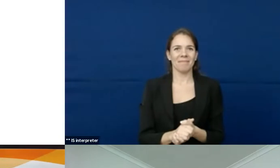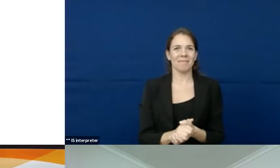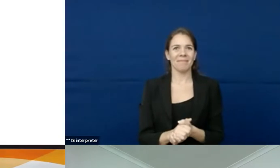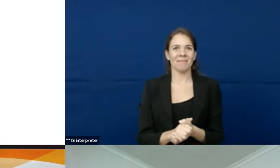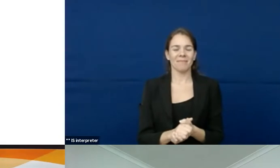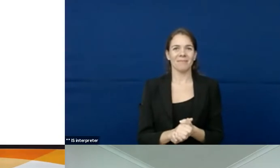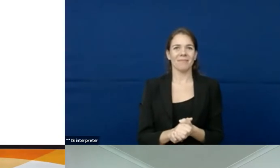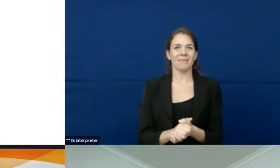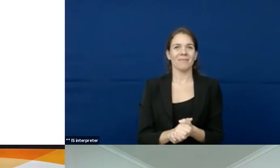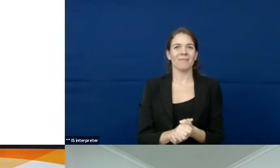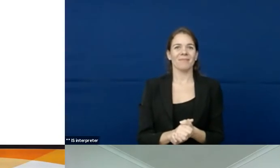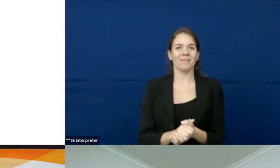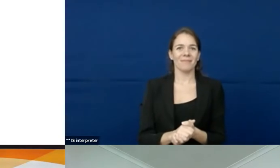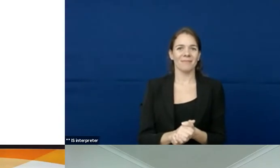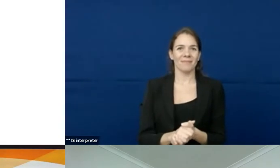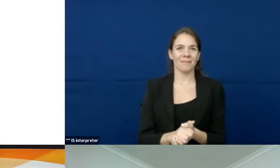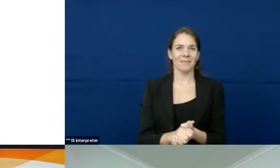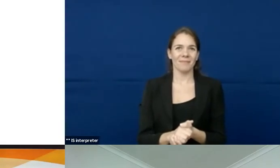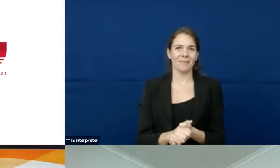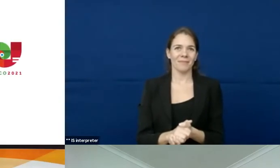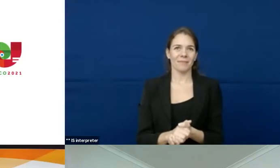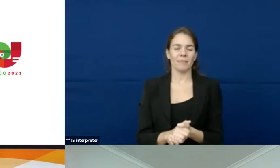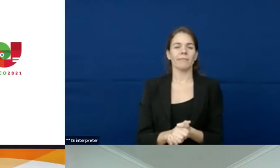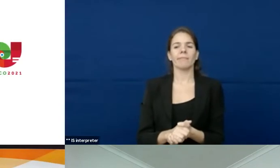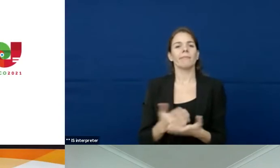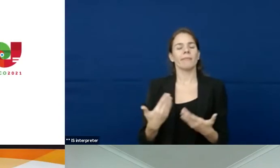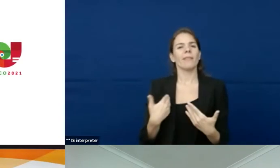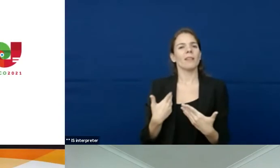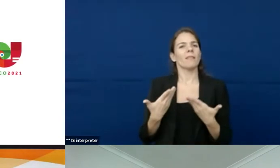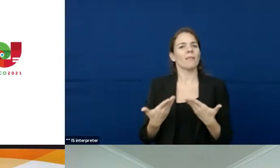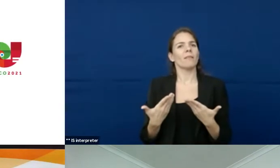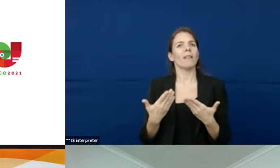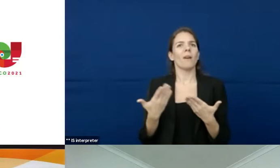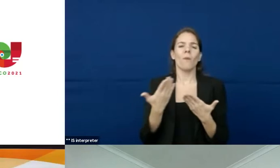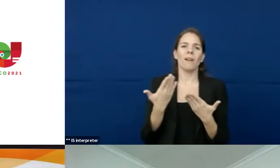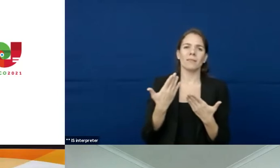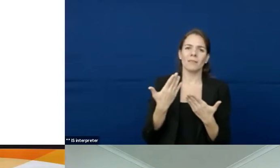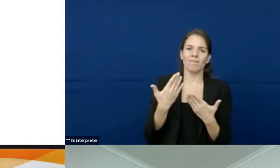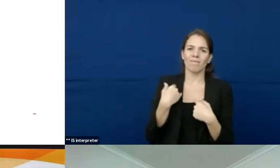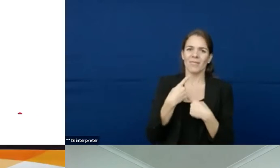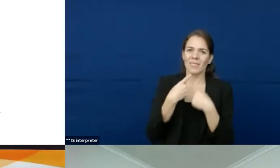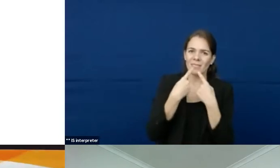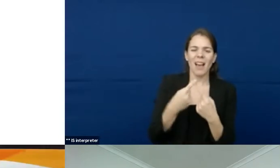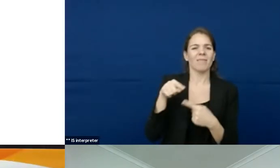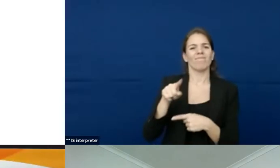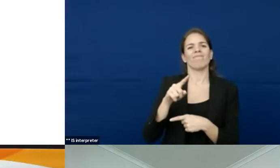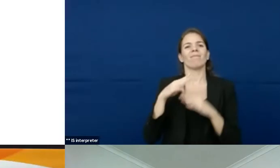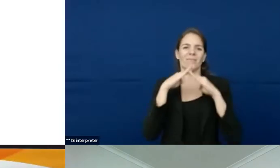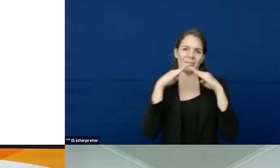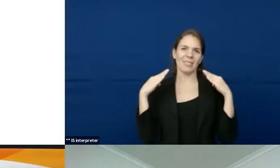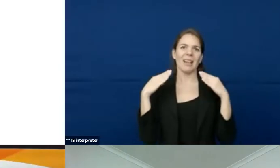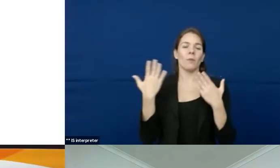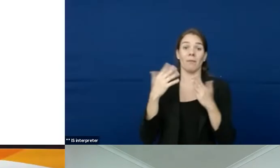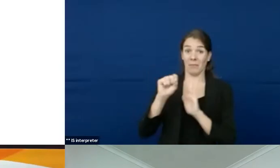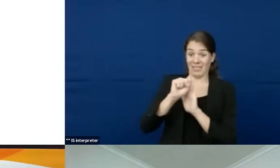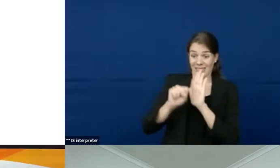support for women who are violated, who are abused, and who are beaten up by their partners and or